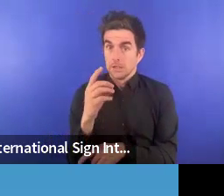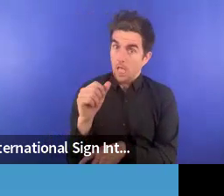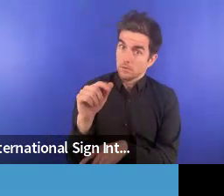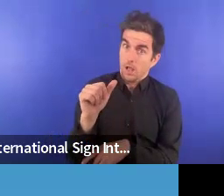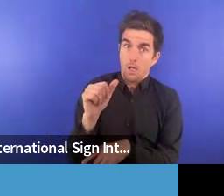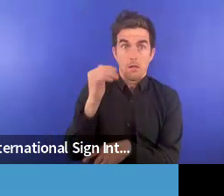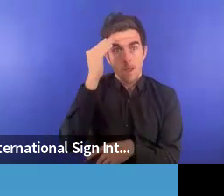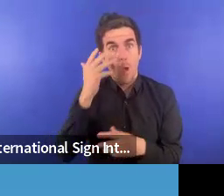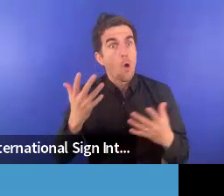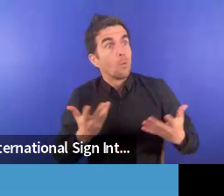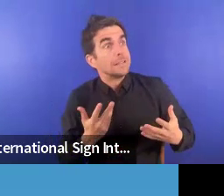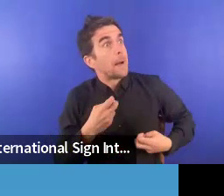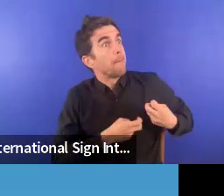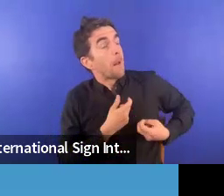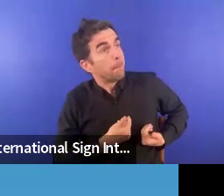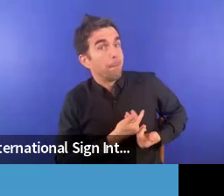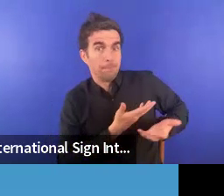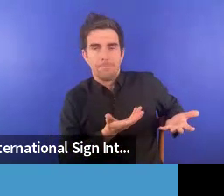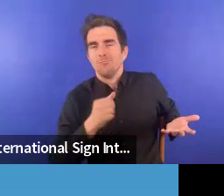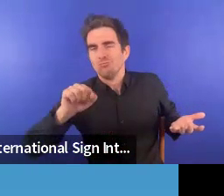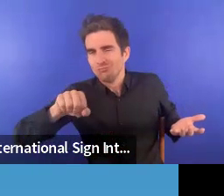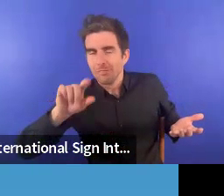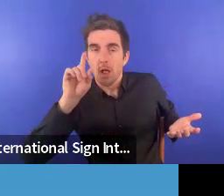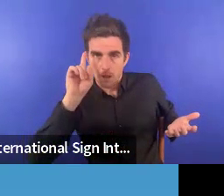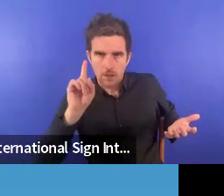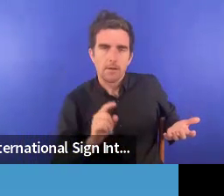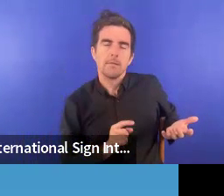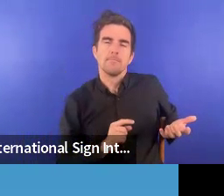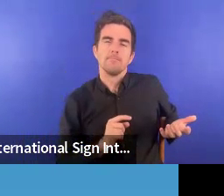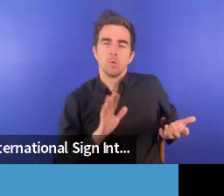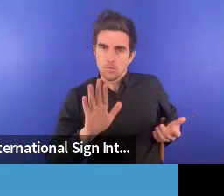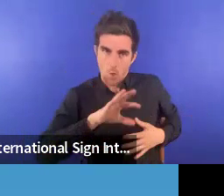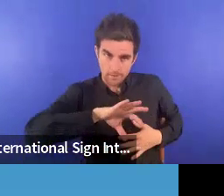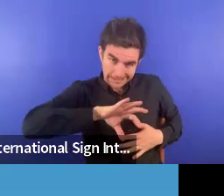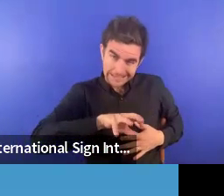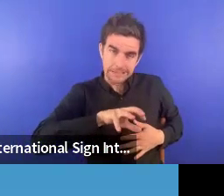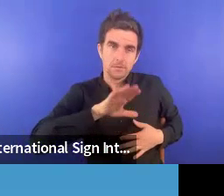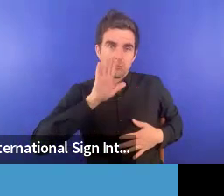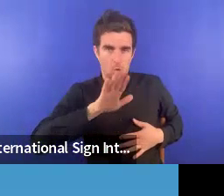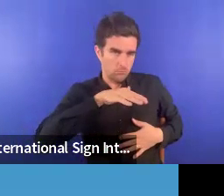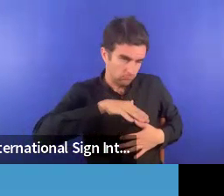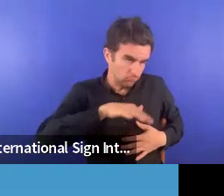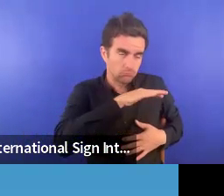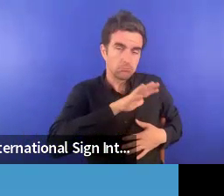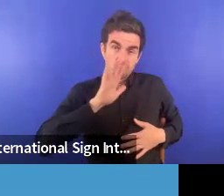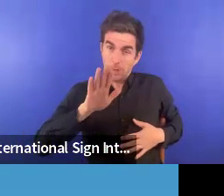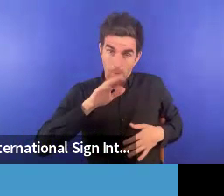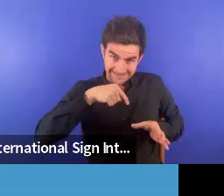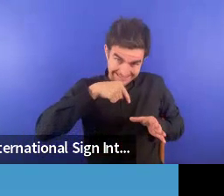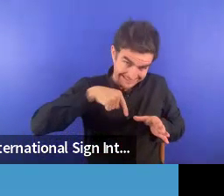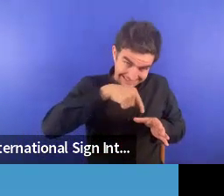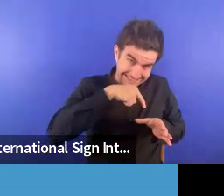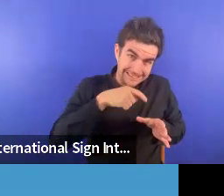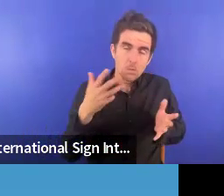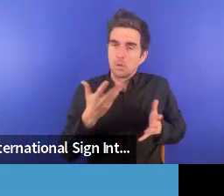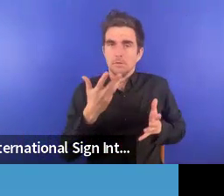region or within your country or within your province or district, but also I have found in our experience